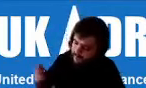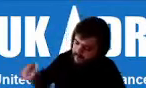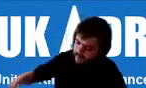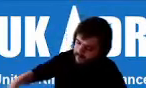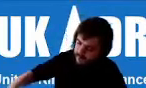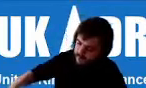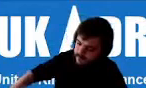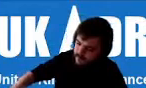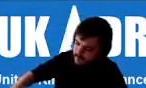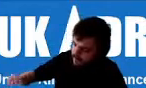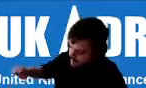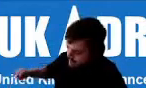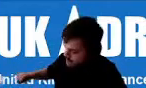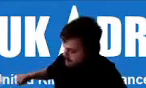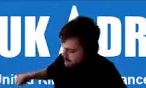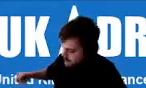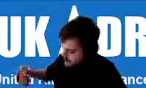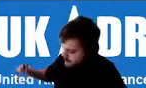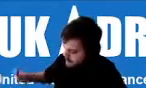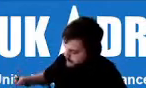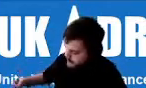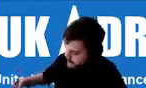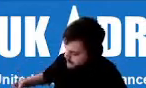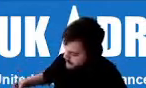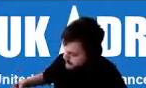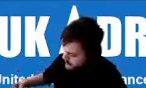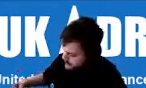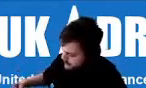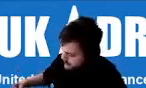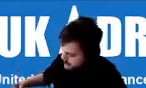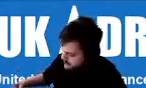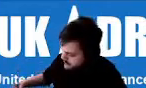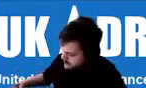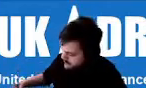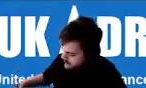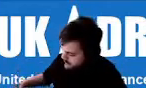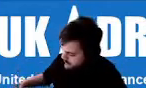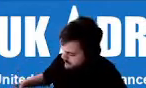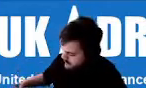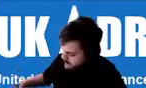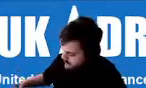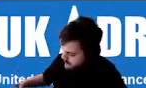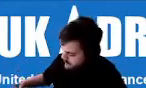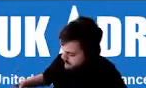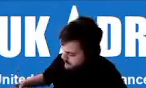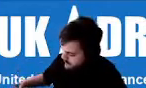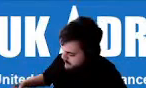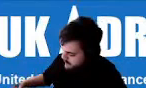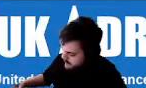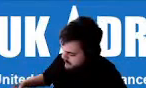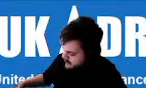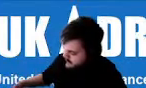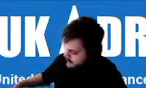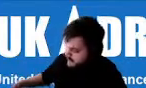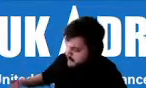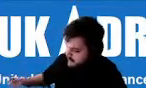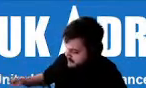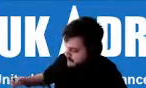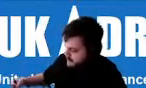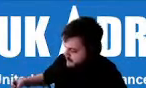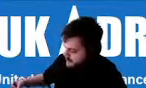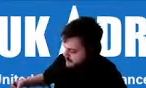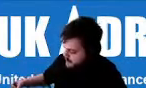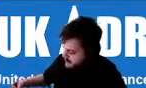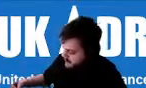has about a 40-year cycle. The next one may be, the next pandemic may be light or it may